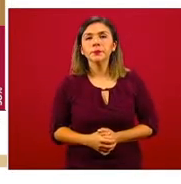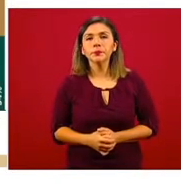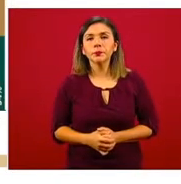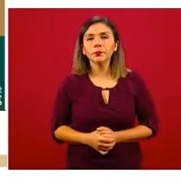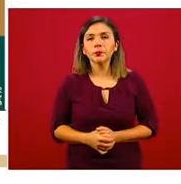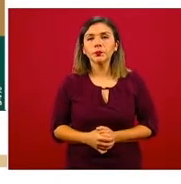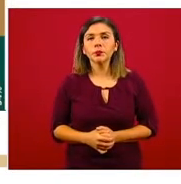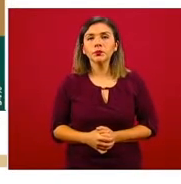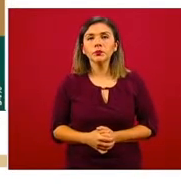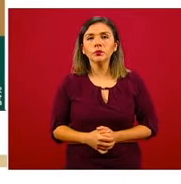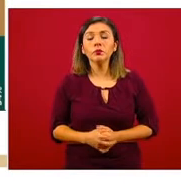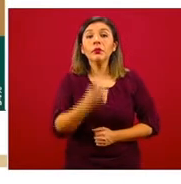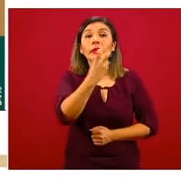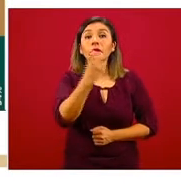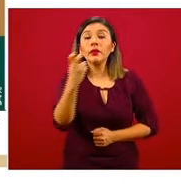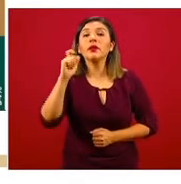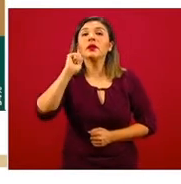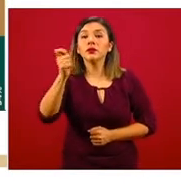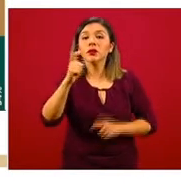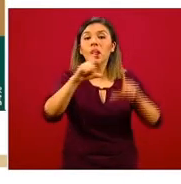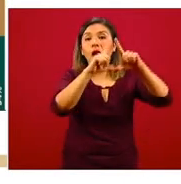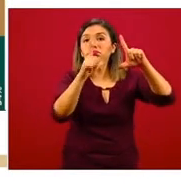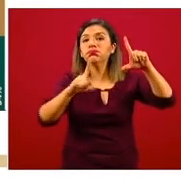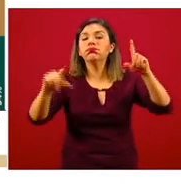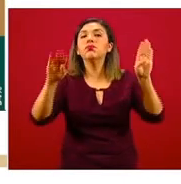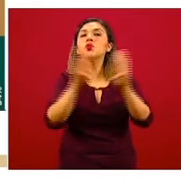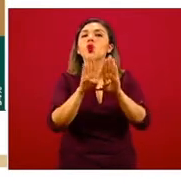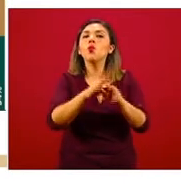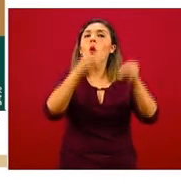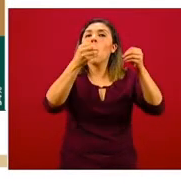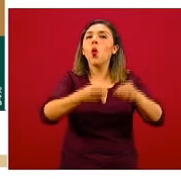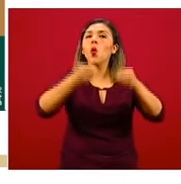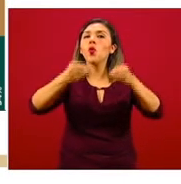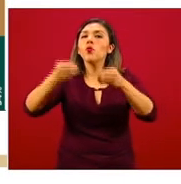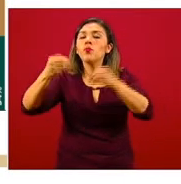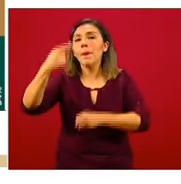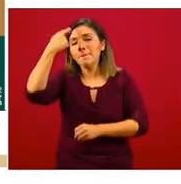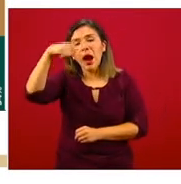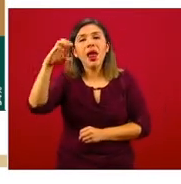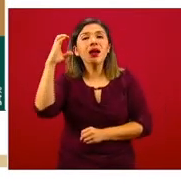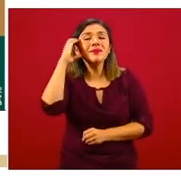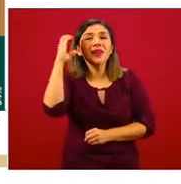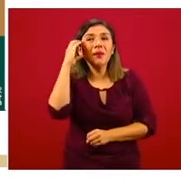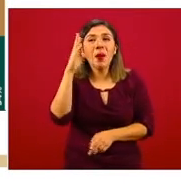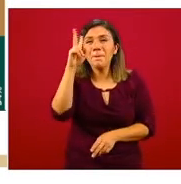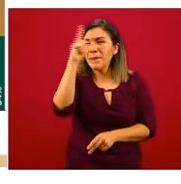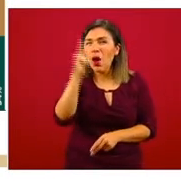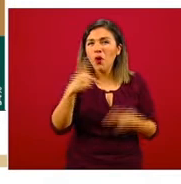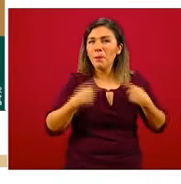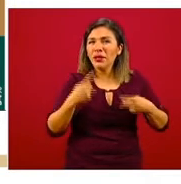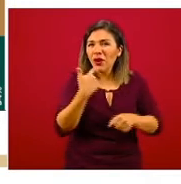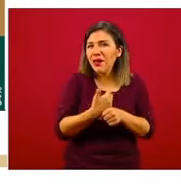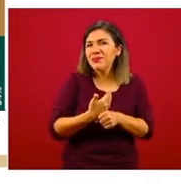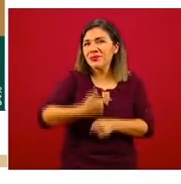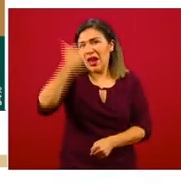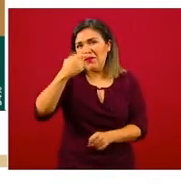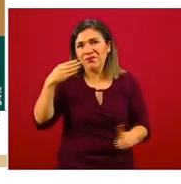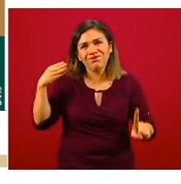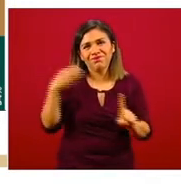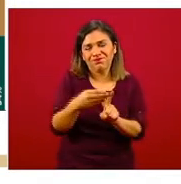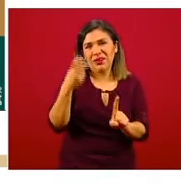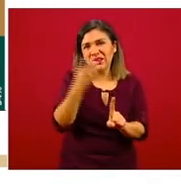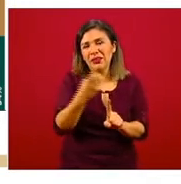still availability for beds. Next slide shows ICU bed